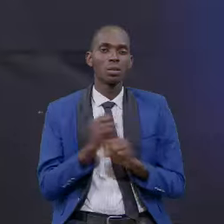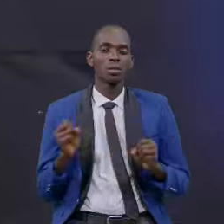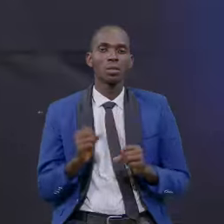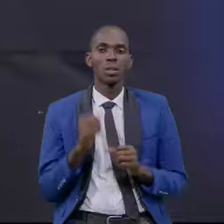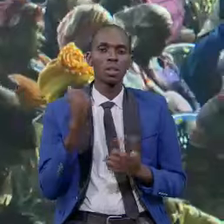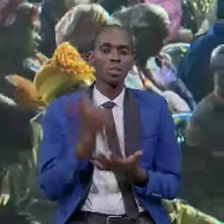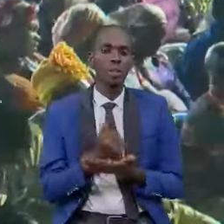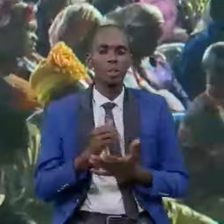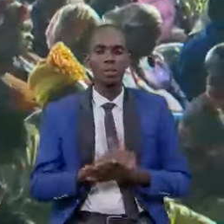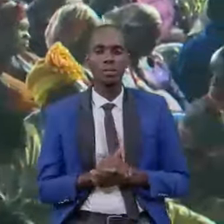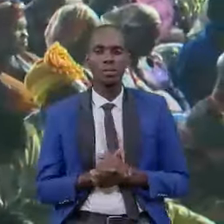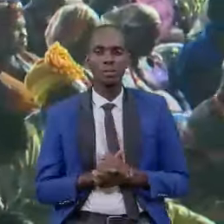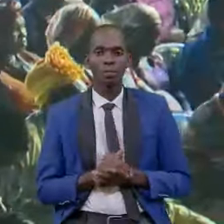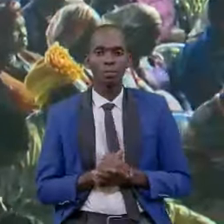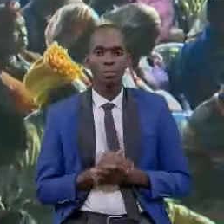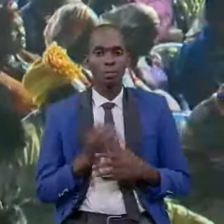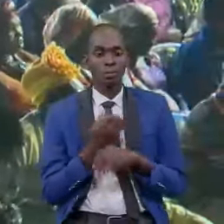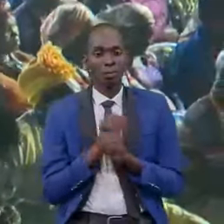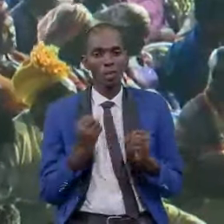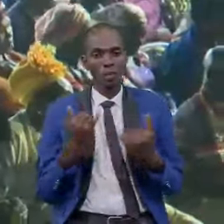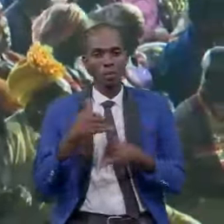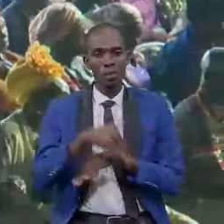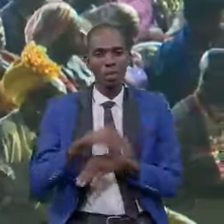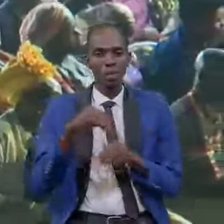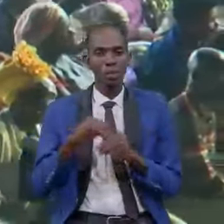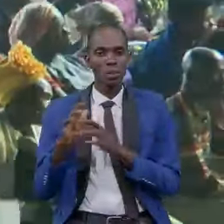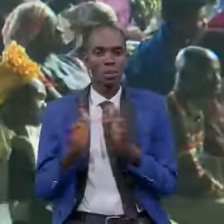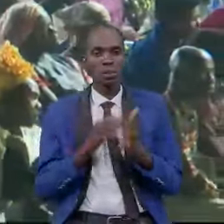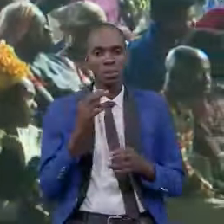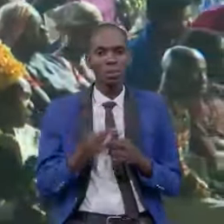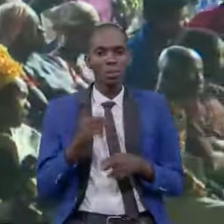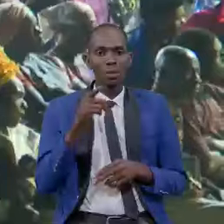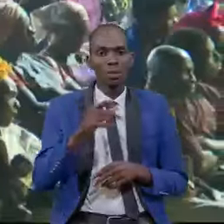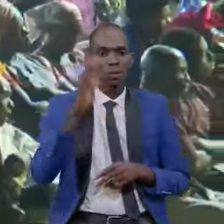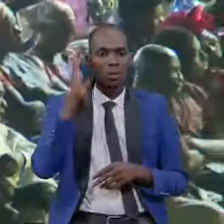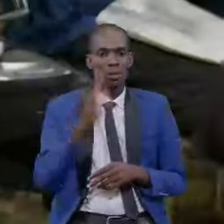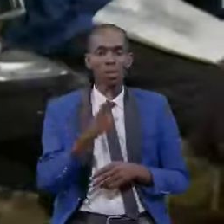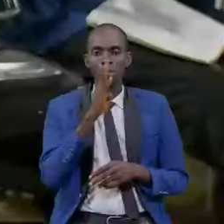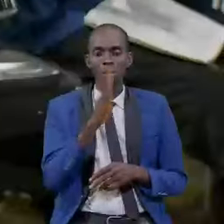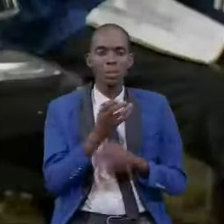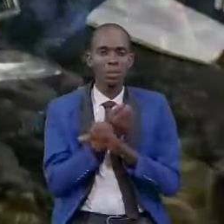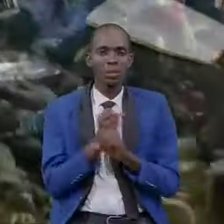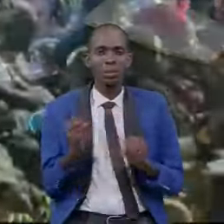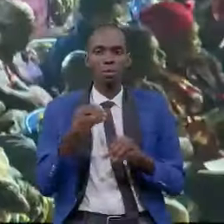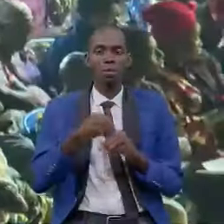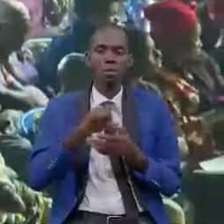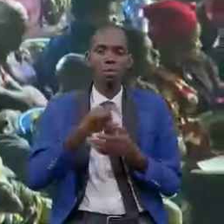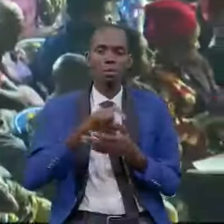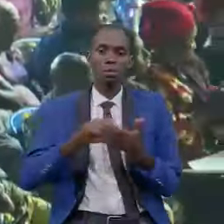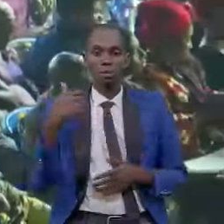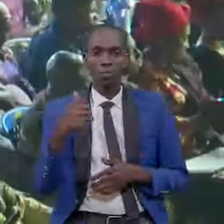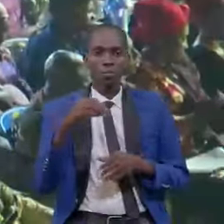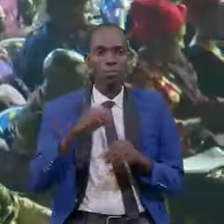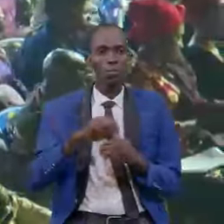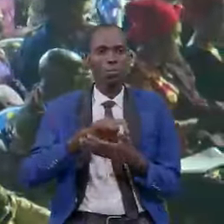Amen. Salvation tonight. Thou shalt be saved. In verse 10. In verse